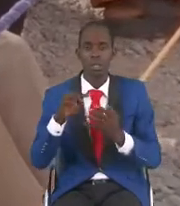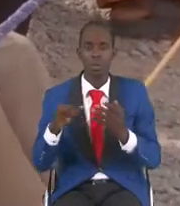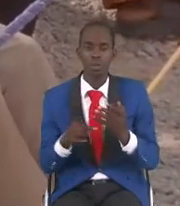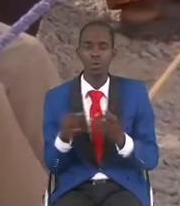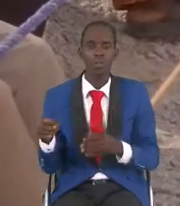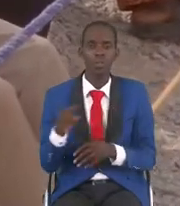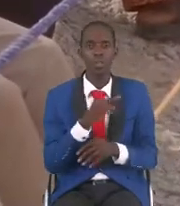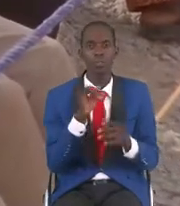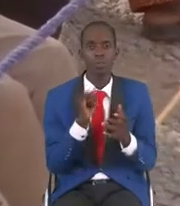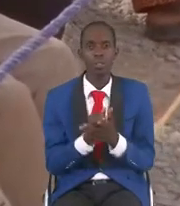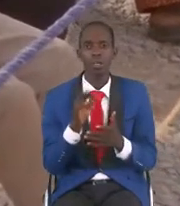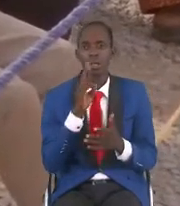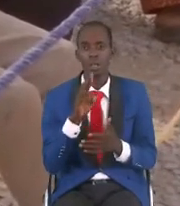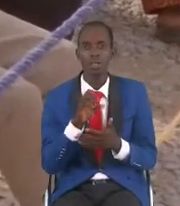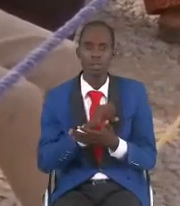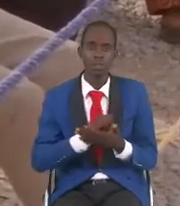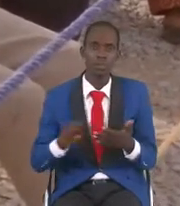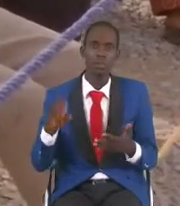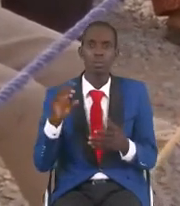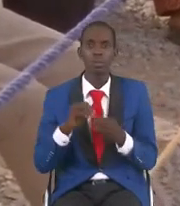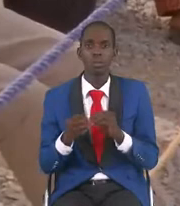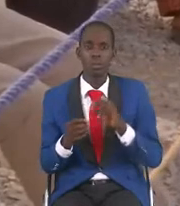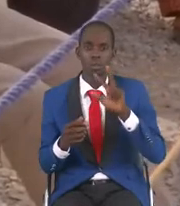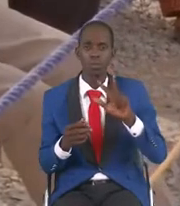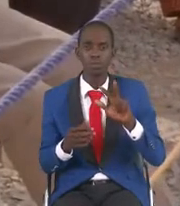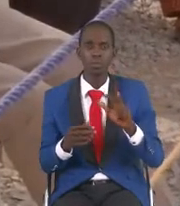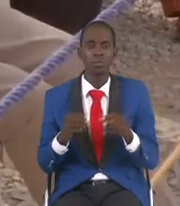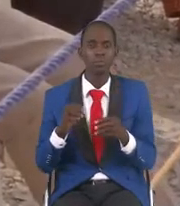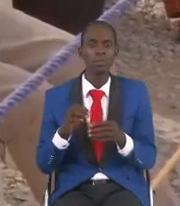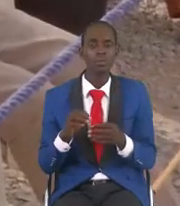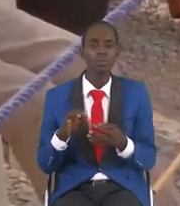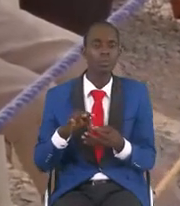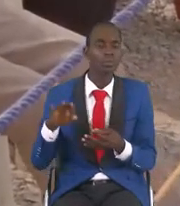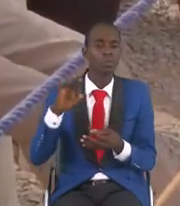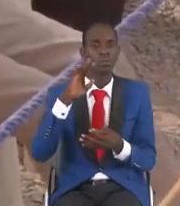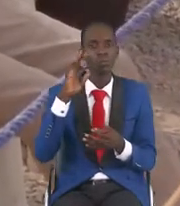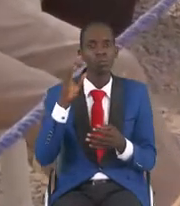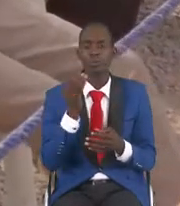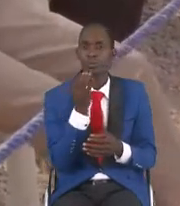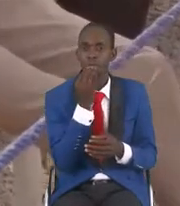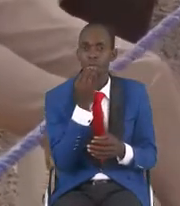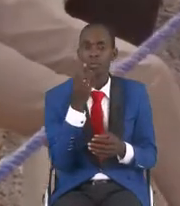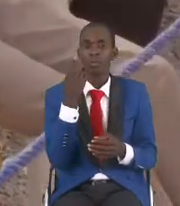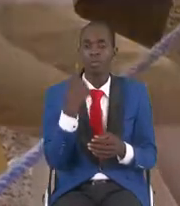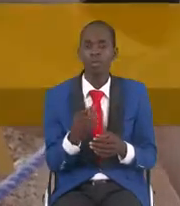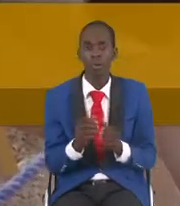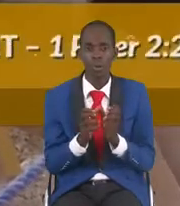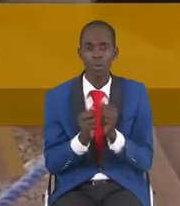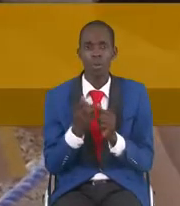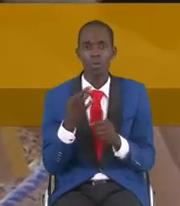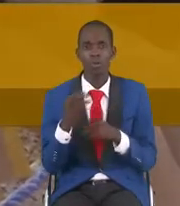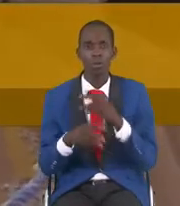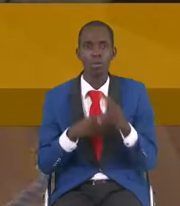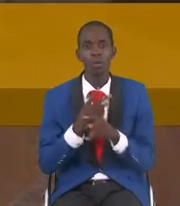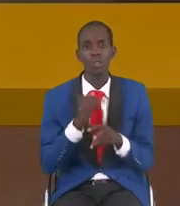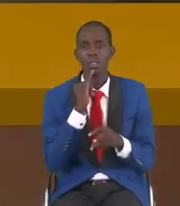are sanctified. Number three, a spiritual food. A spiritual food, the milk of the word is there,